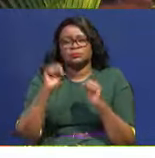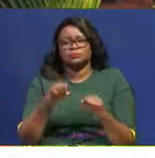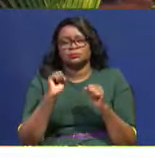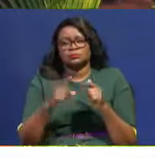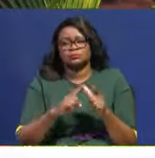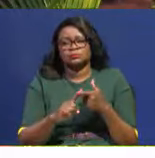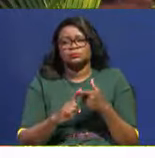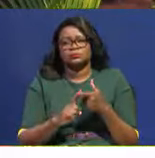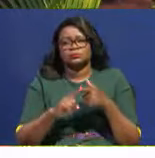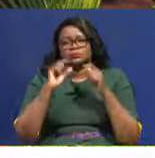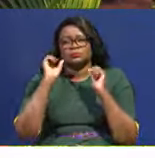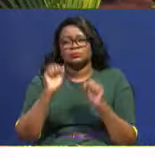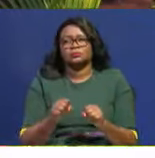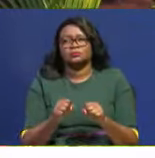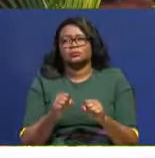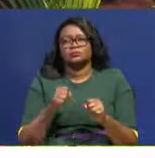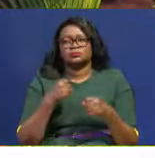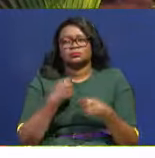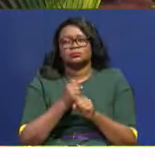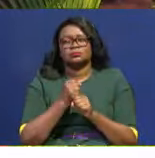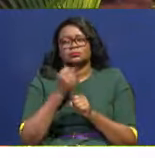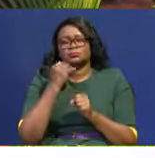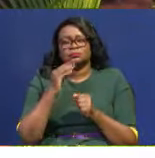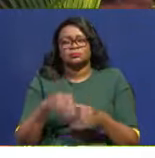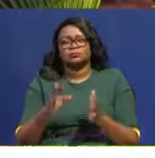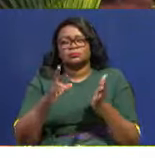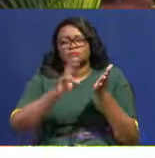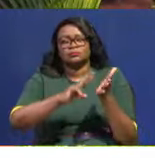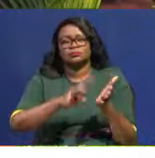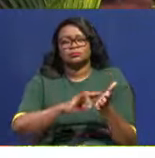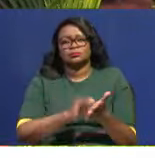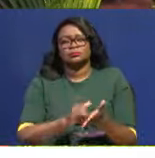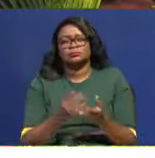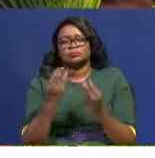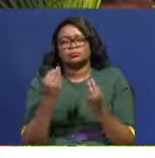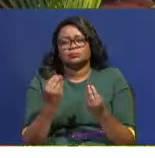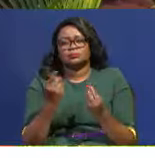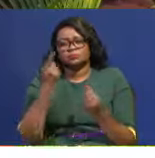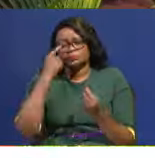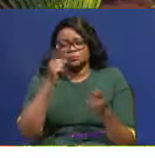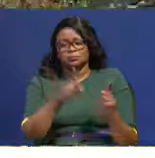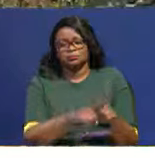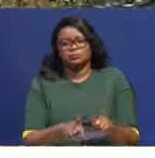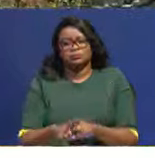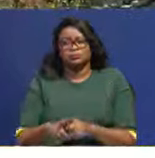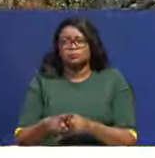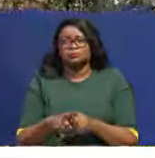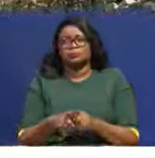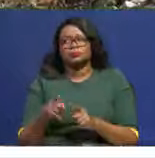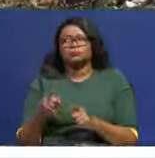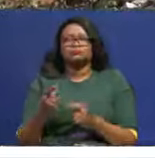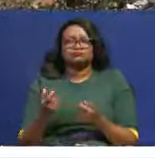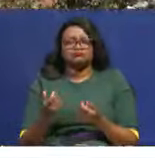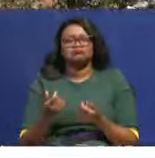then they can make a better mode of registration so that it can be easy for even the patient.